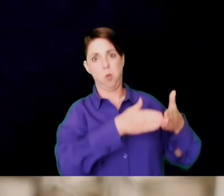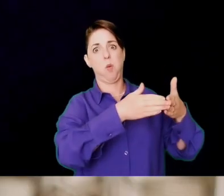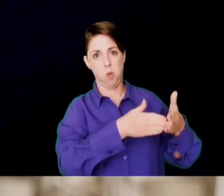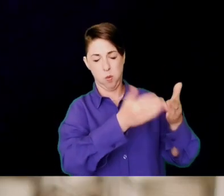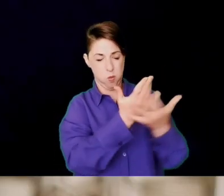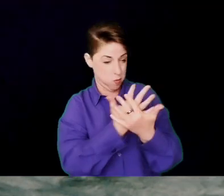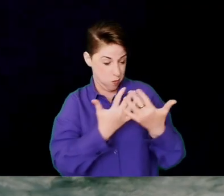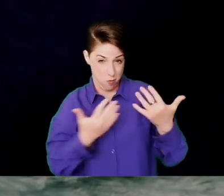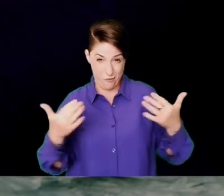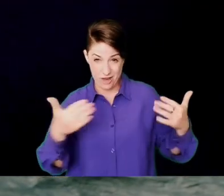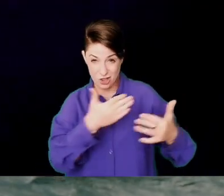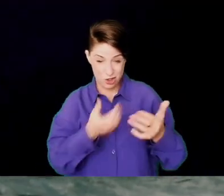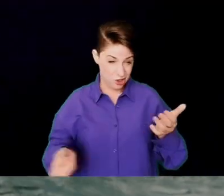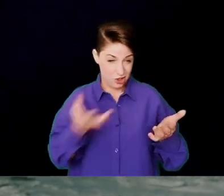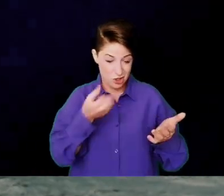virtually underwater.